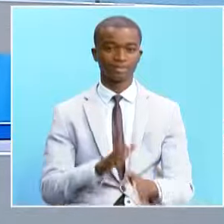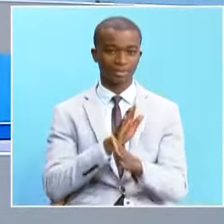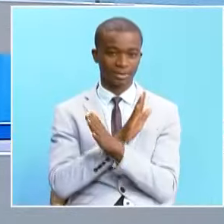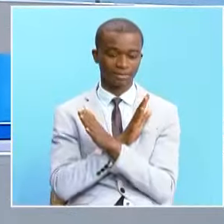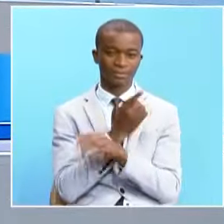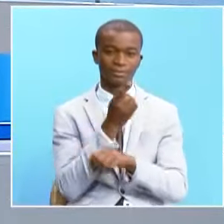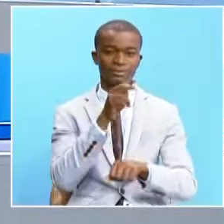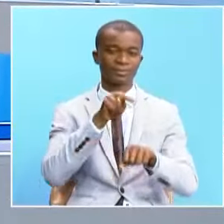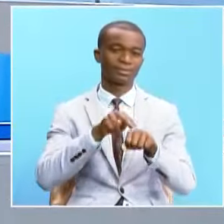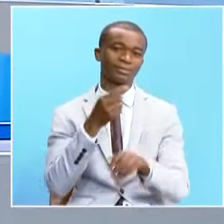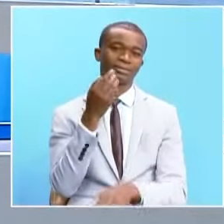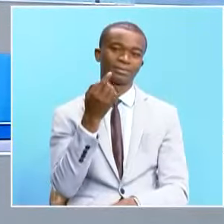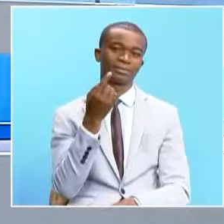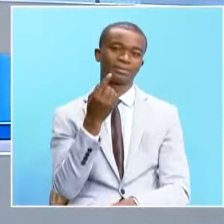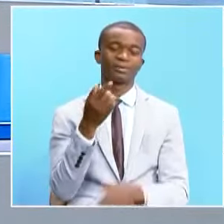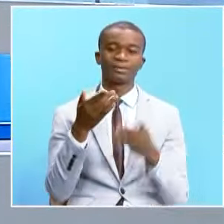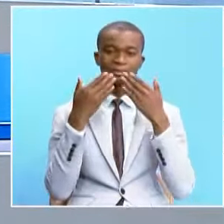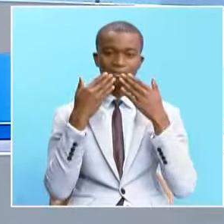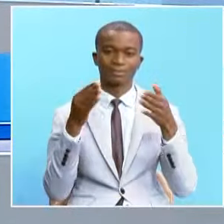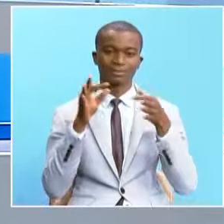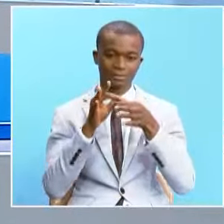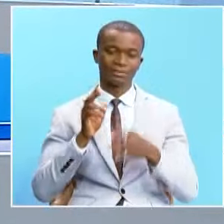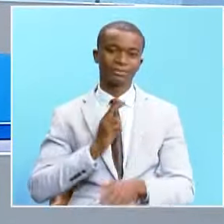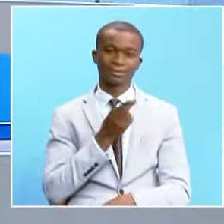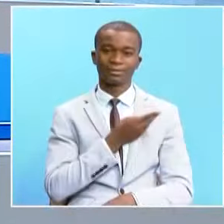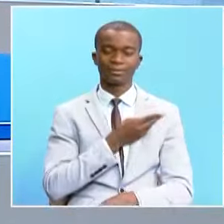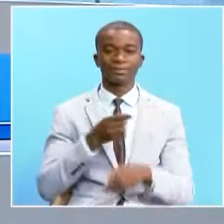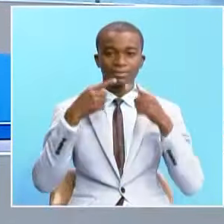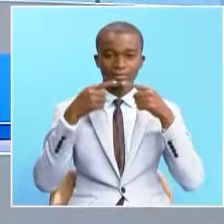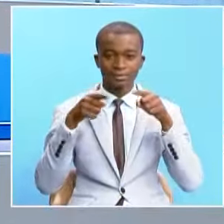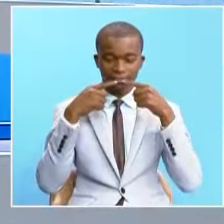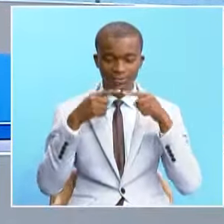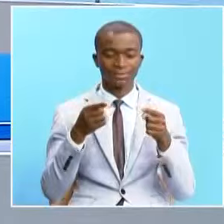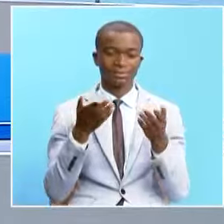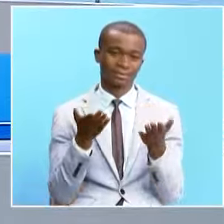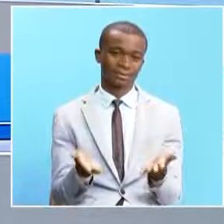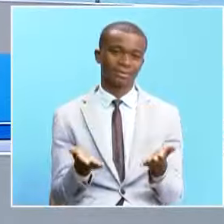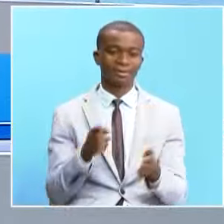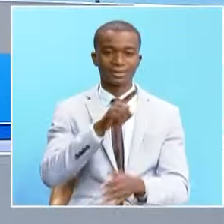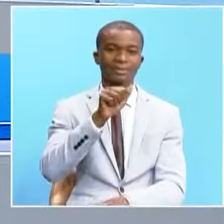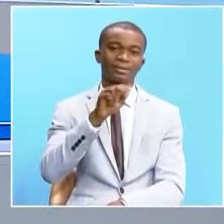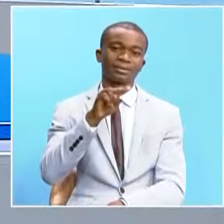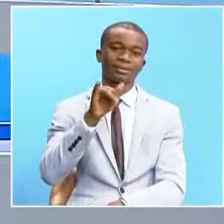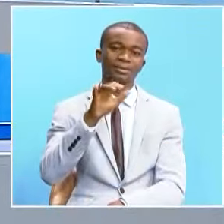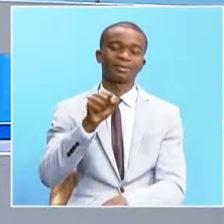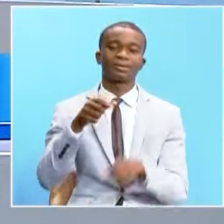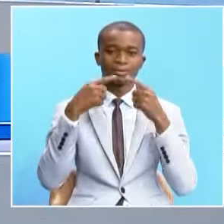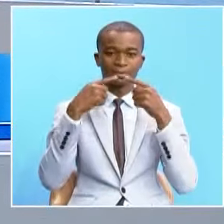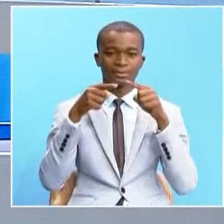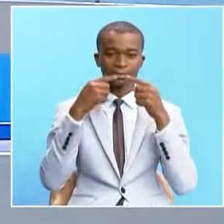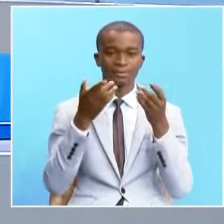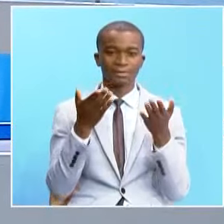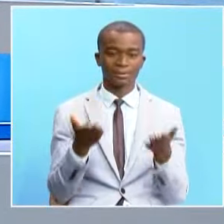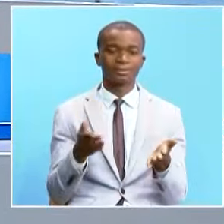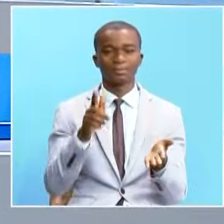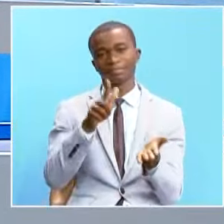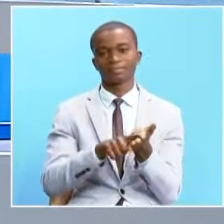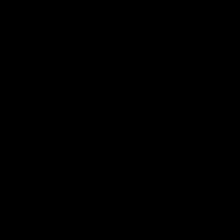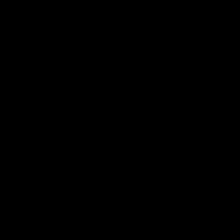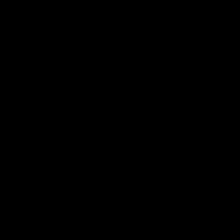One Zambia, One Nation, thank you so much for joining us on the news desk. This is ZANIS News. We are coming to you from the mass media complex in Lusaka.